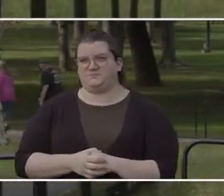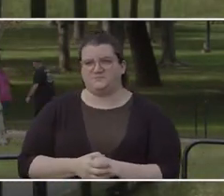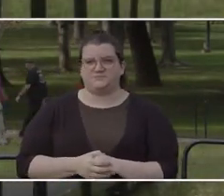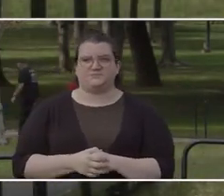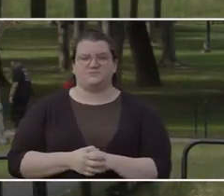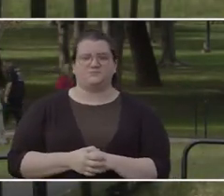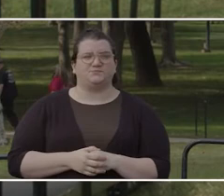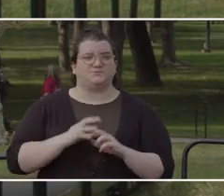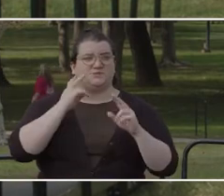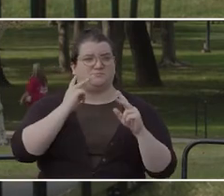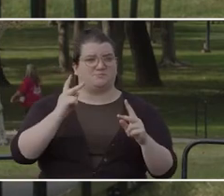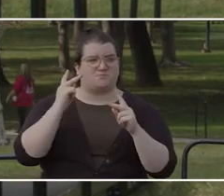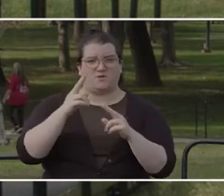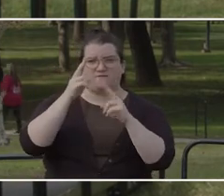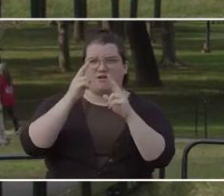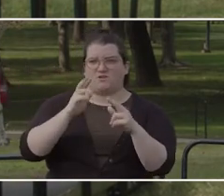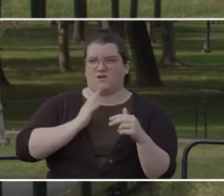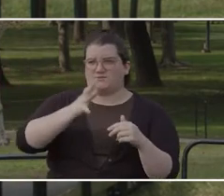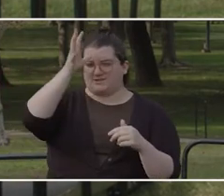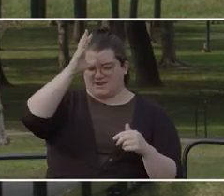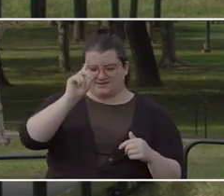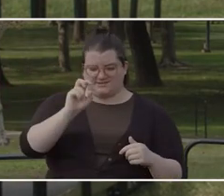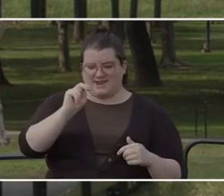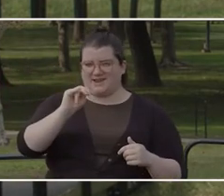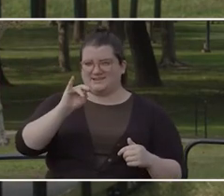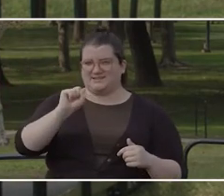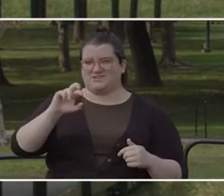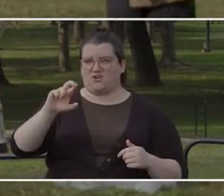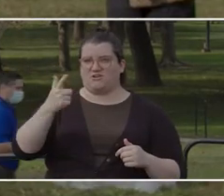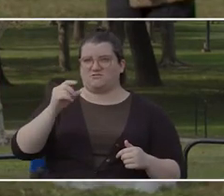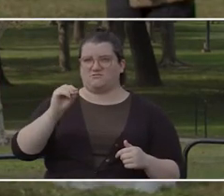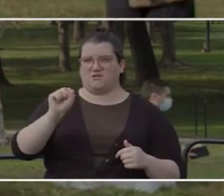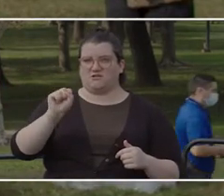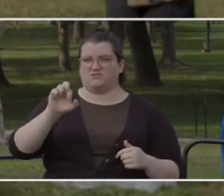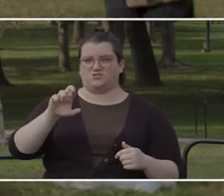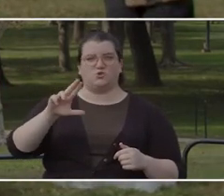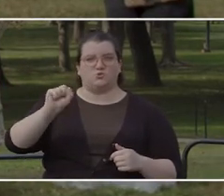In memory and honor of our dad, Dennis R. Gosser, U.S. Army.